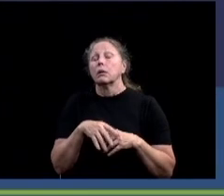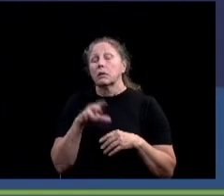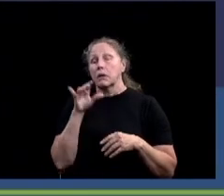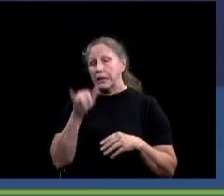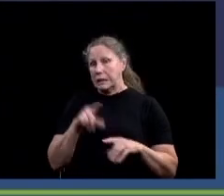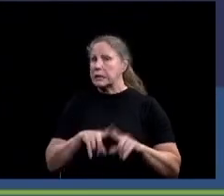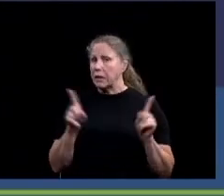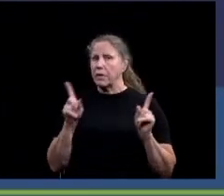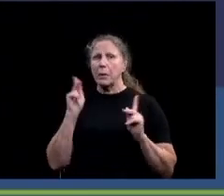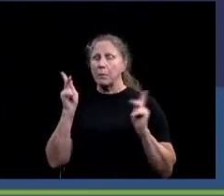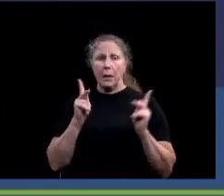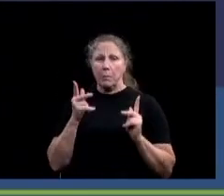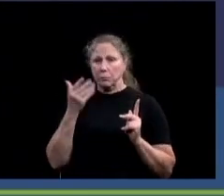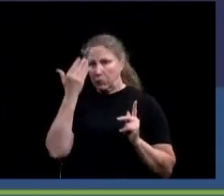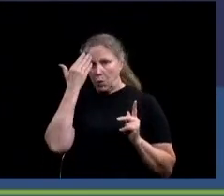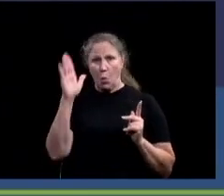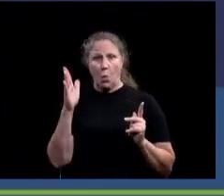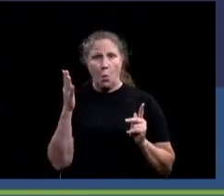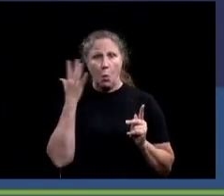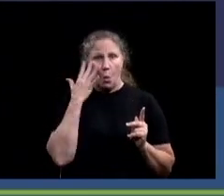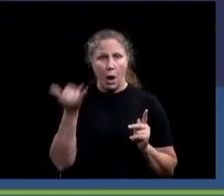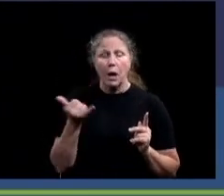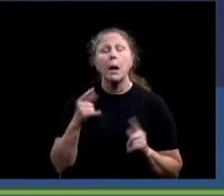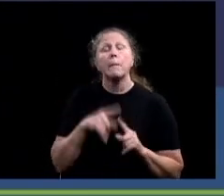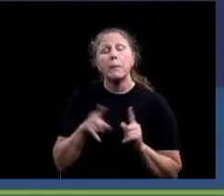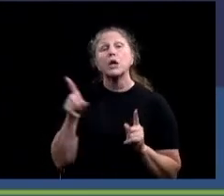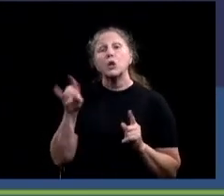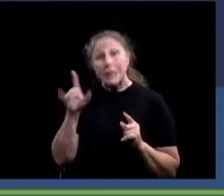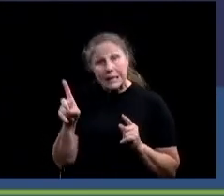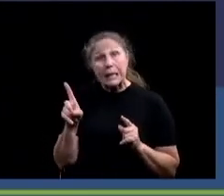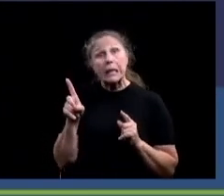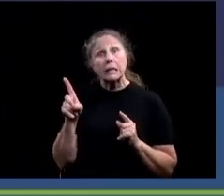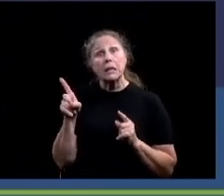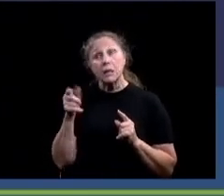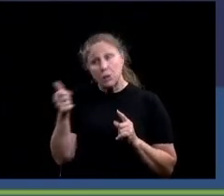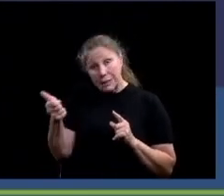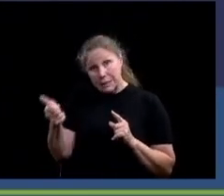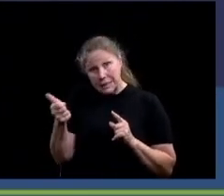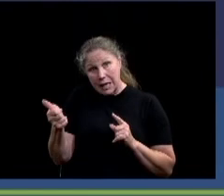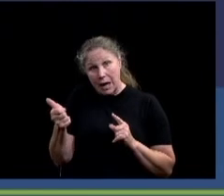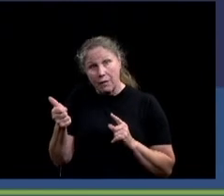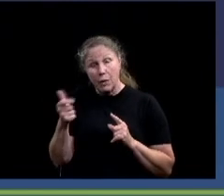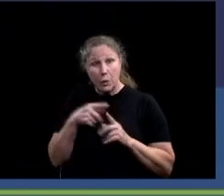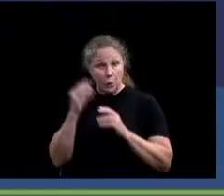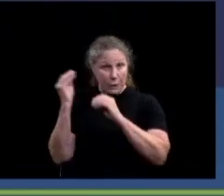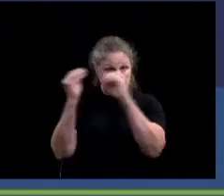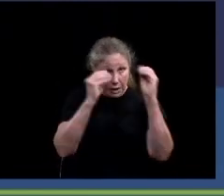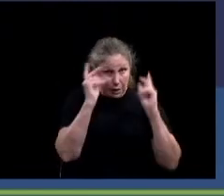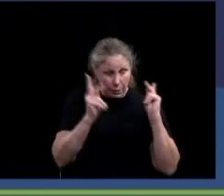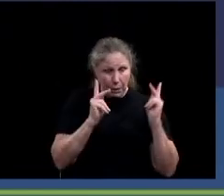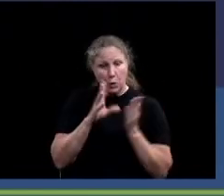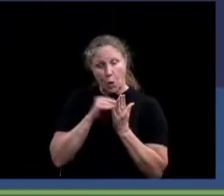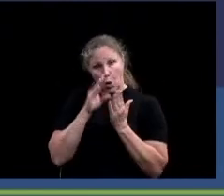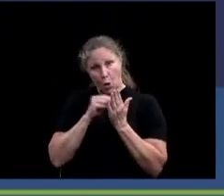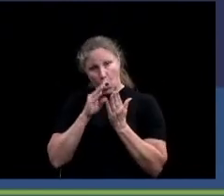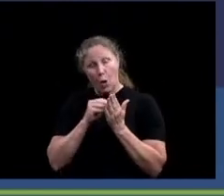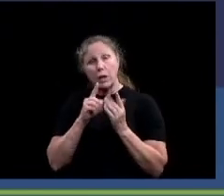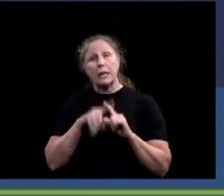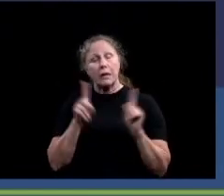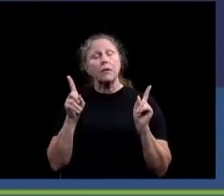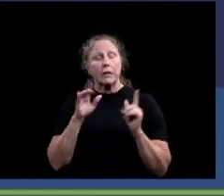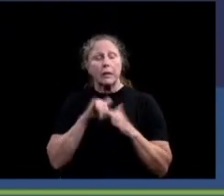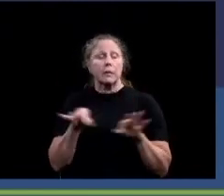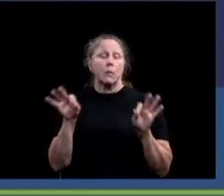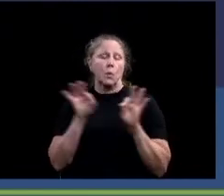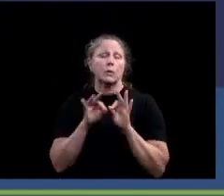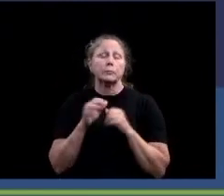fact that you did make sure in your course of education to learn and know the difference is important. So, you know, whatever I can do